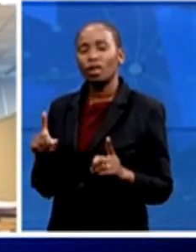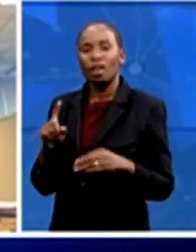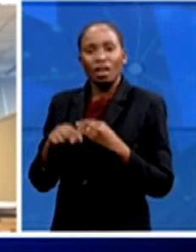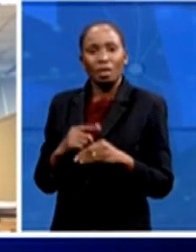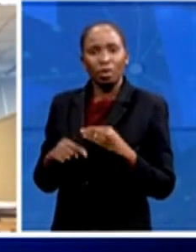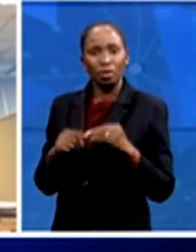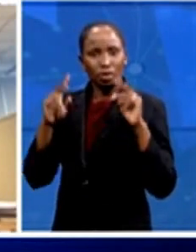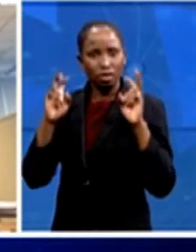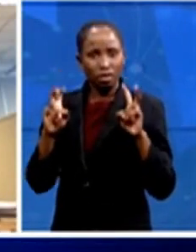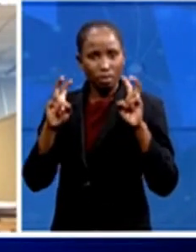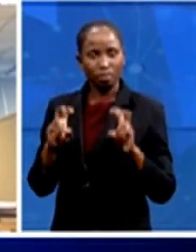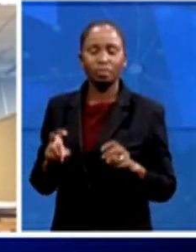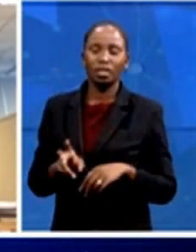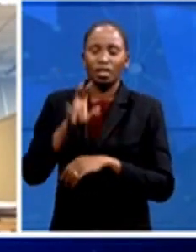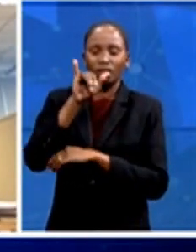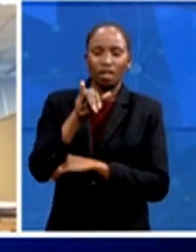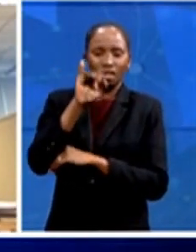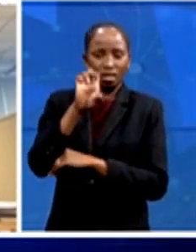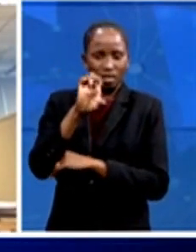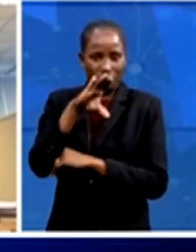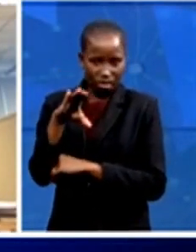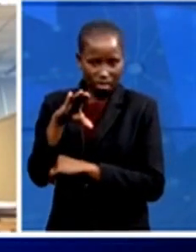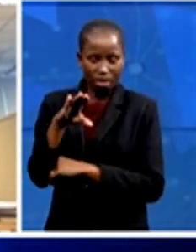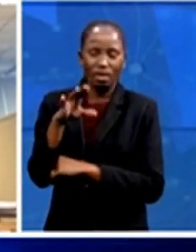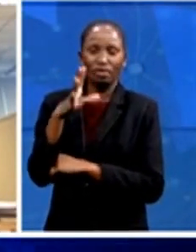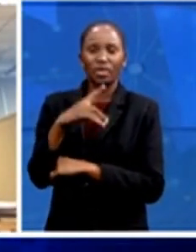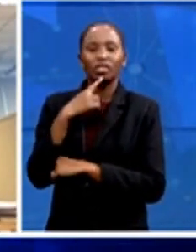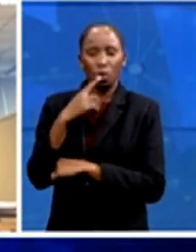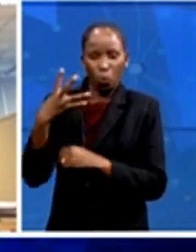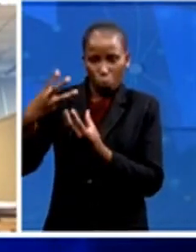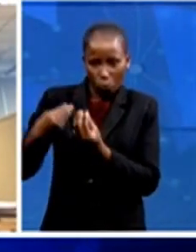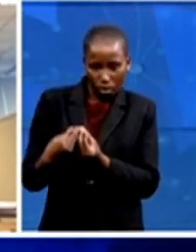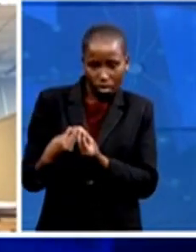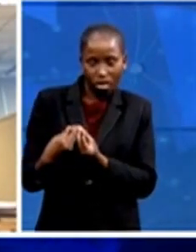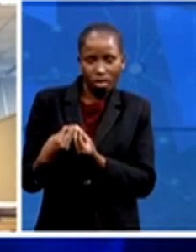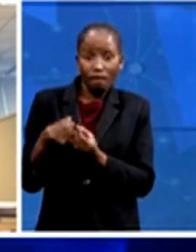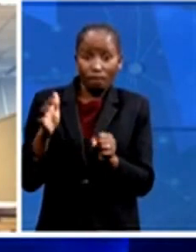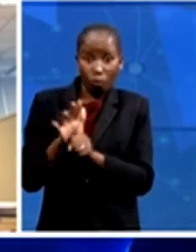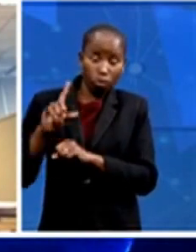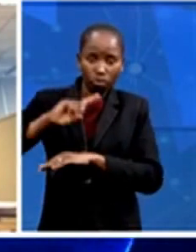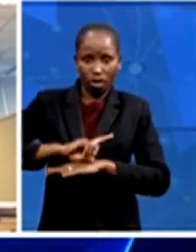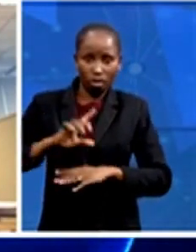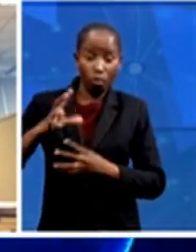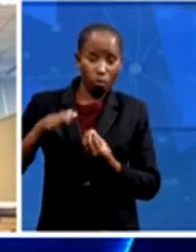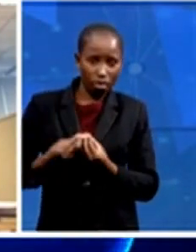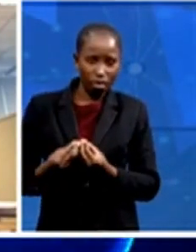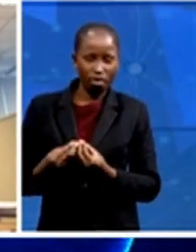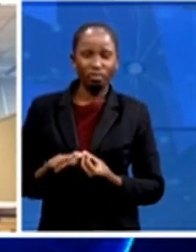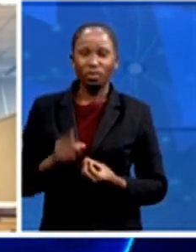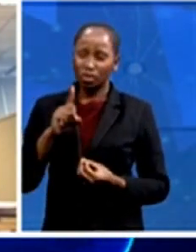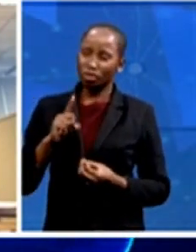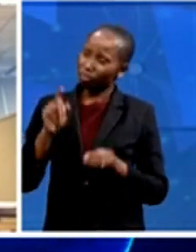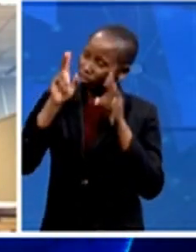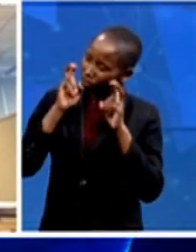IEC, you spent the day with them yesterday. What sense did you get, Natasha? How easy or difficult are